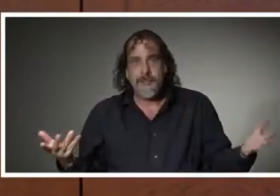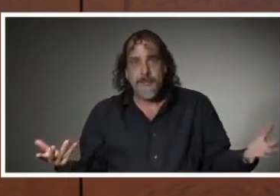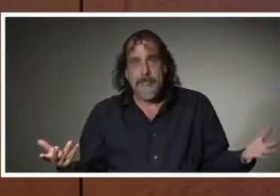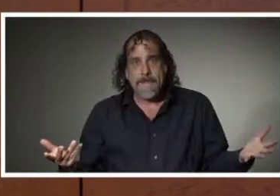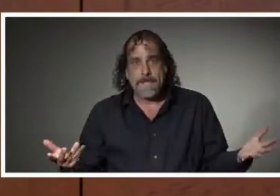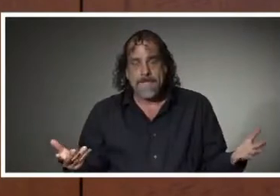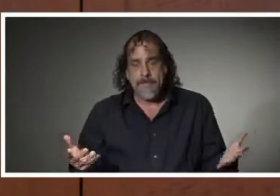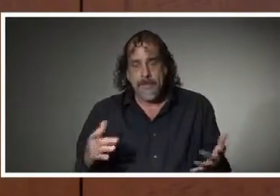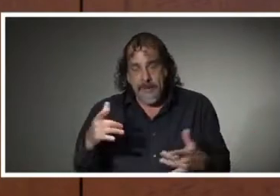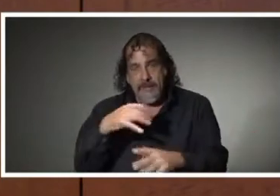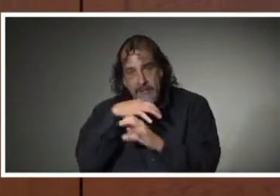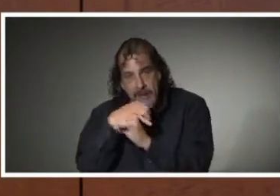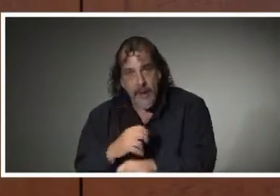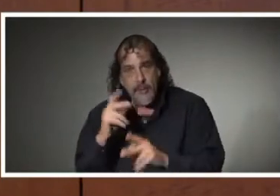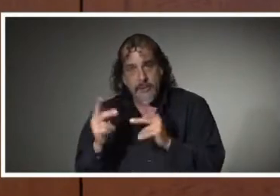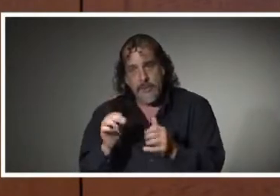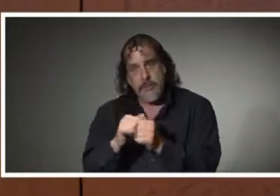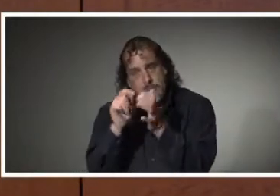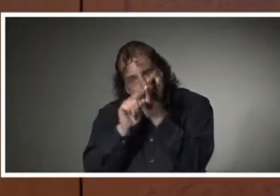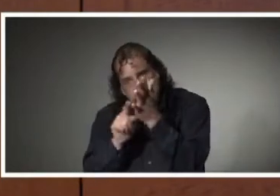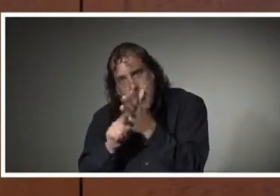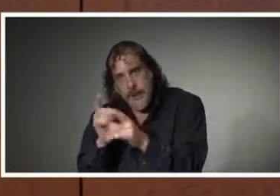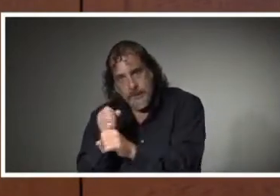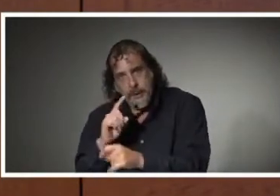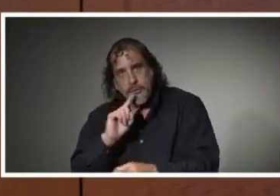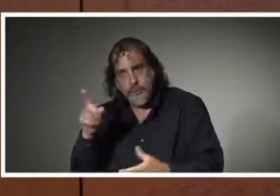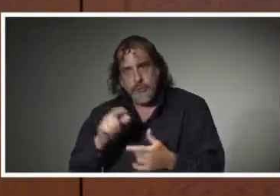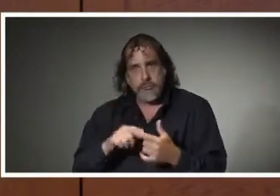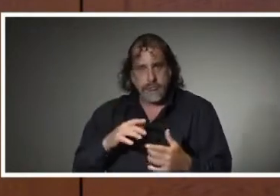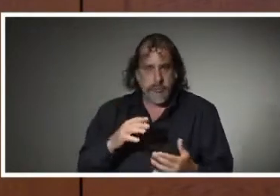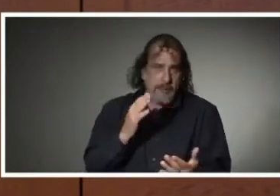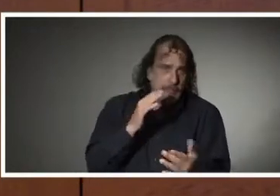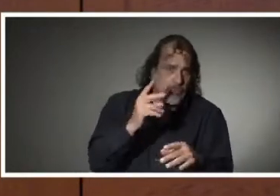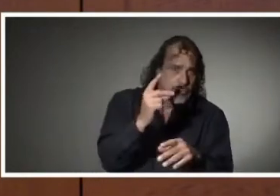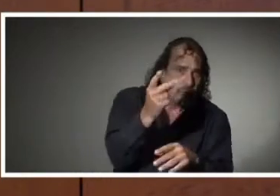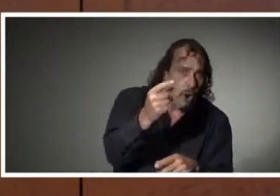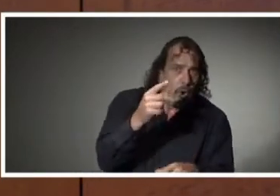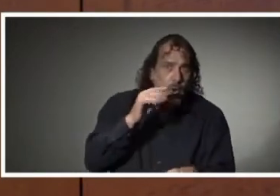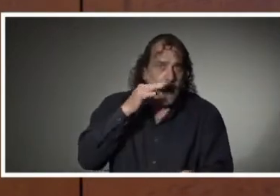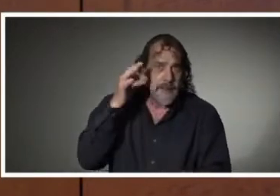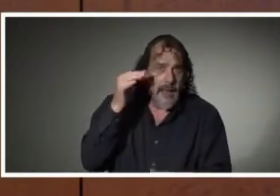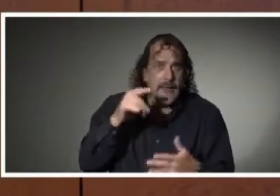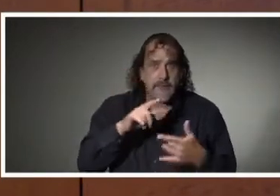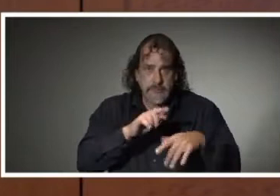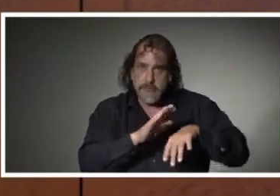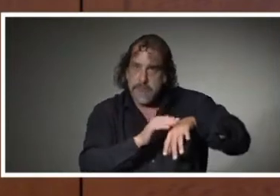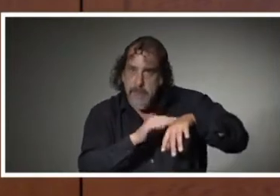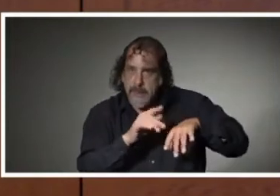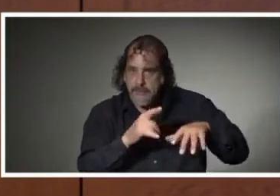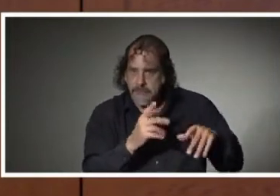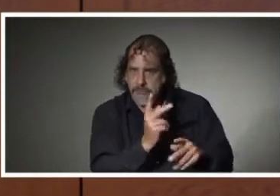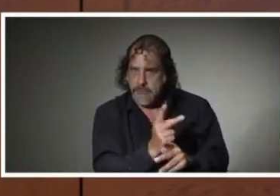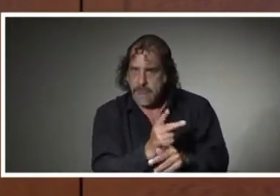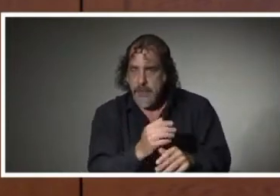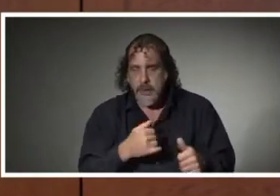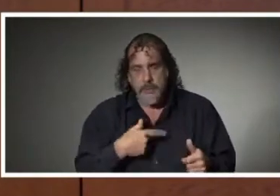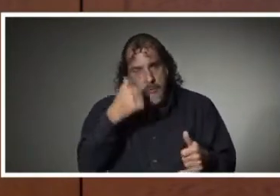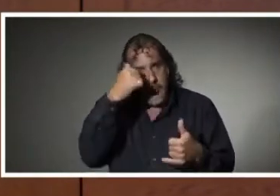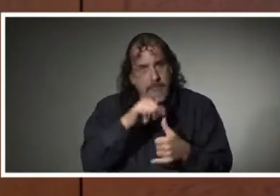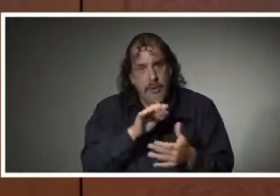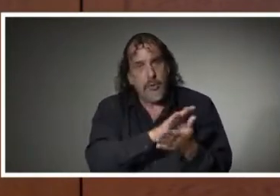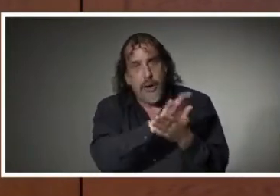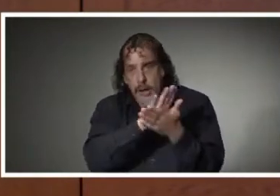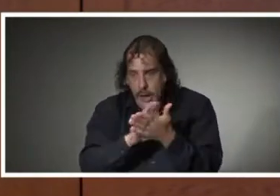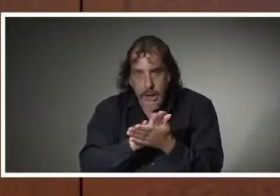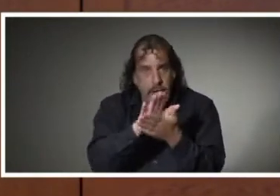elderly family members and whatnot, please check on them, pets as well. And this also lends itself when you're trying to clean up after a storm to be